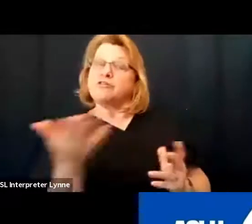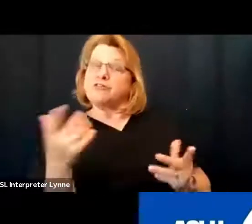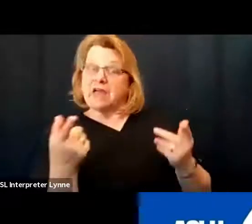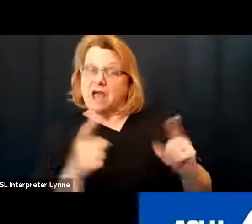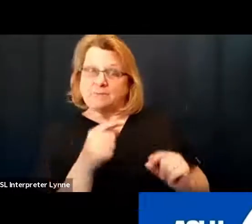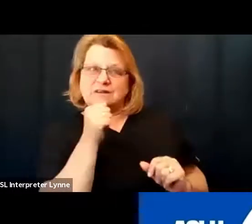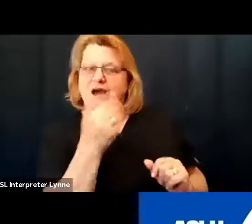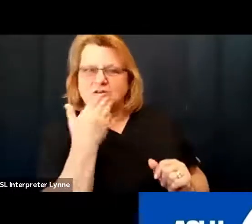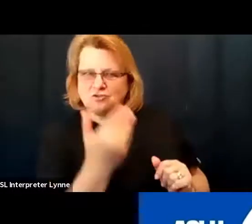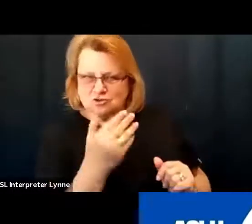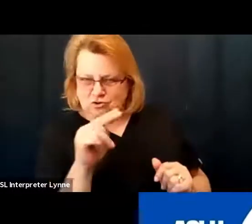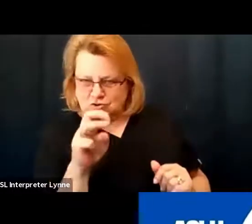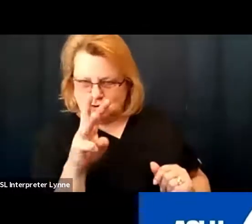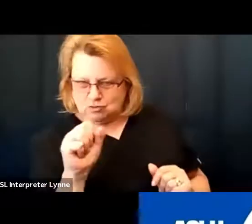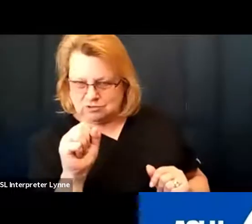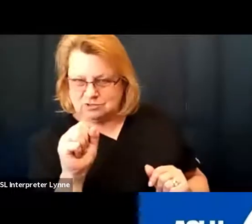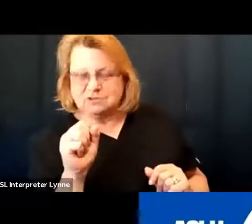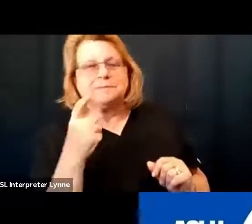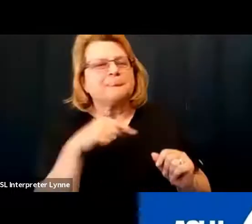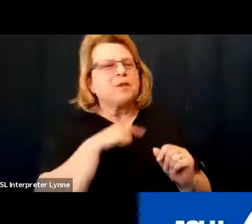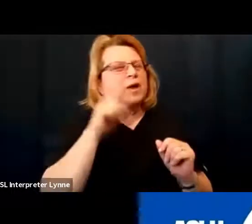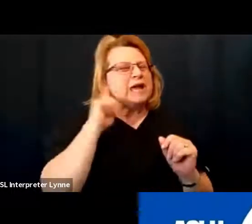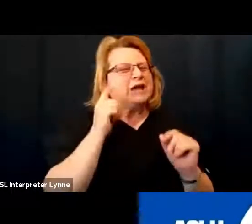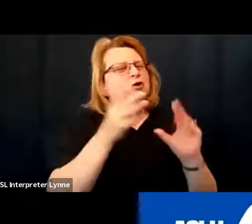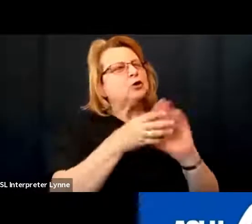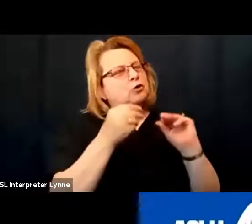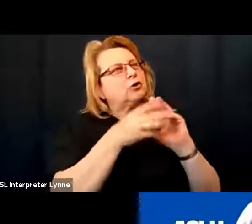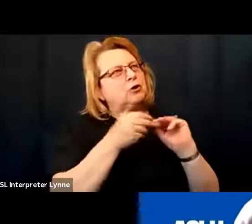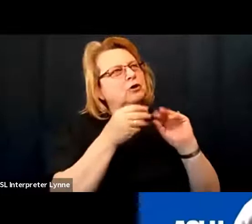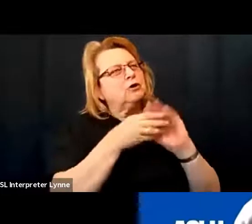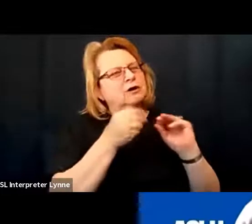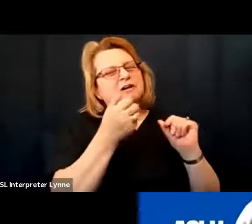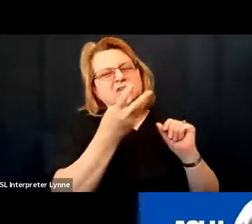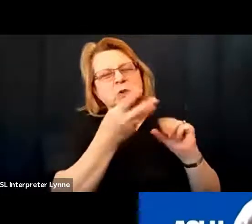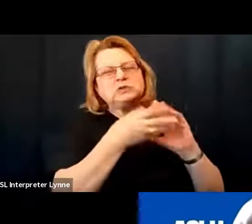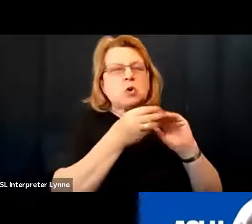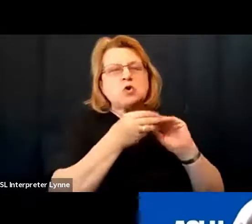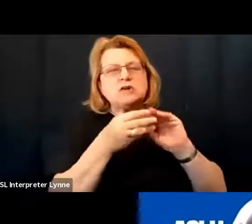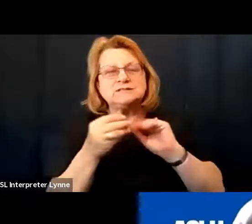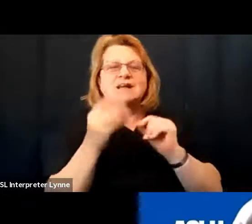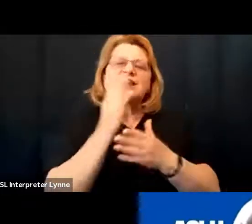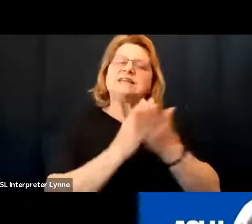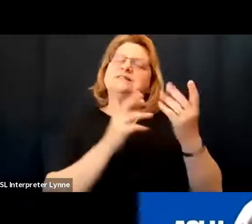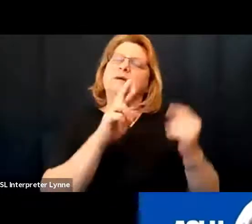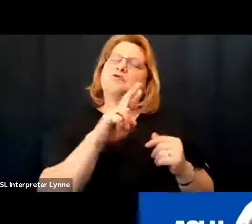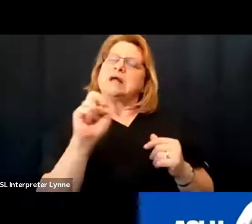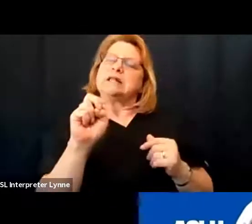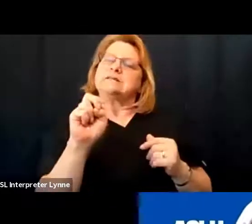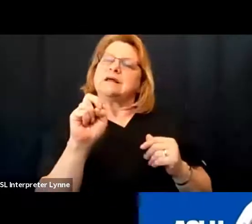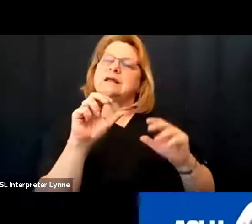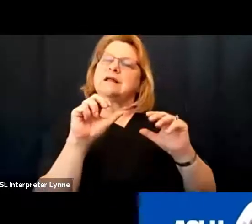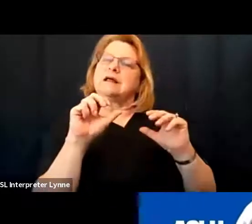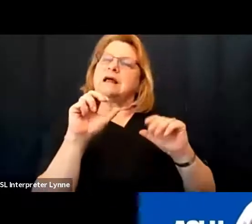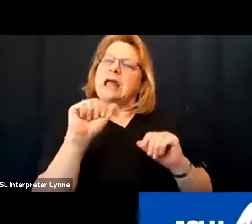that we're hearing anecdotally that some of the real estate agents are doubling